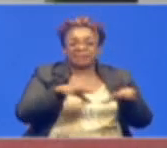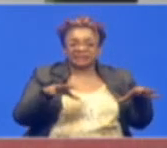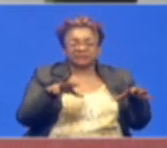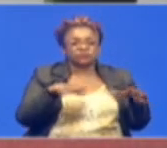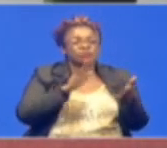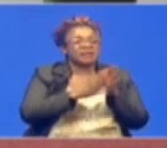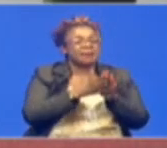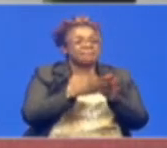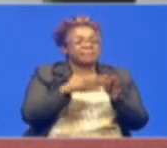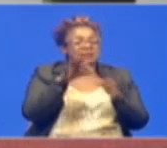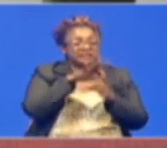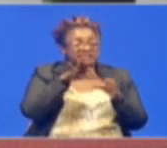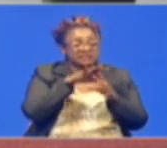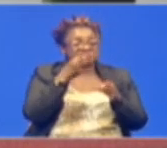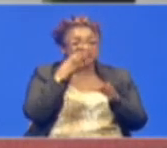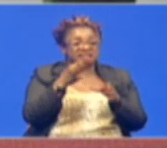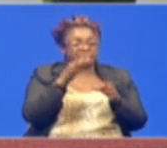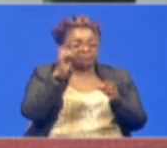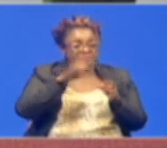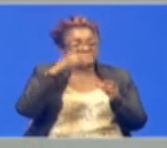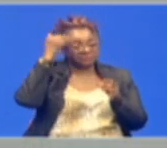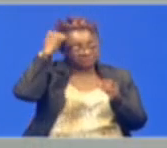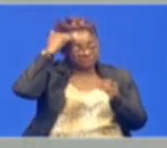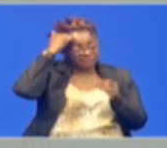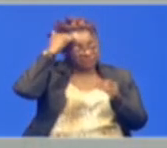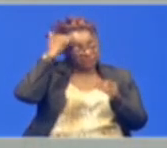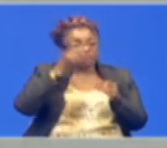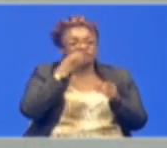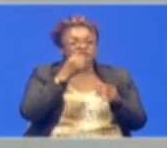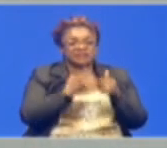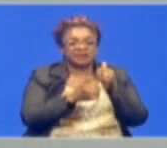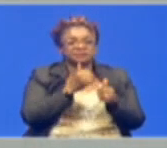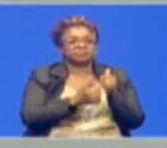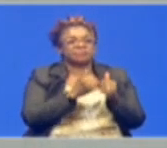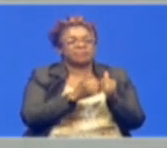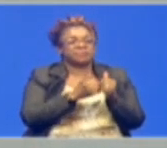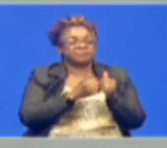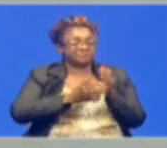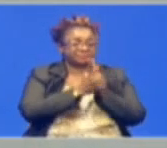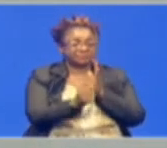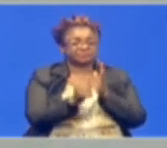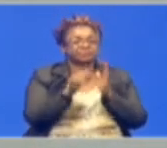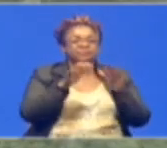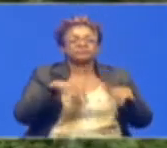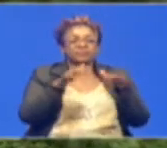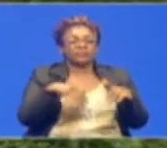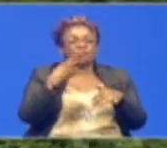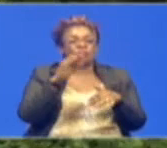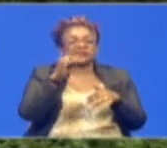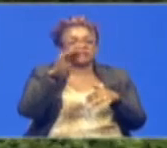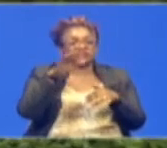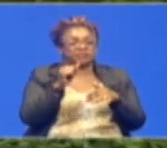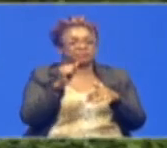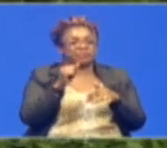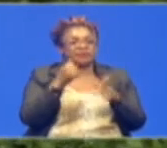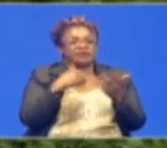you should have studied food science, field of agriculture, horticulture, and then you come and